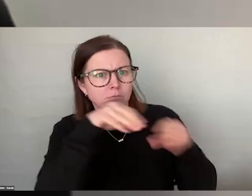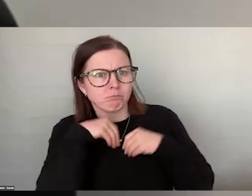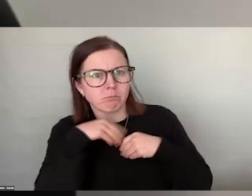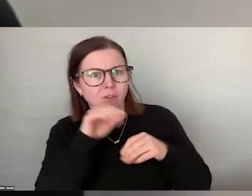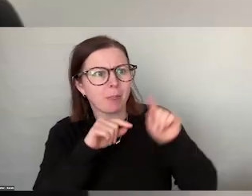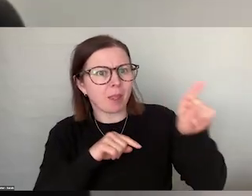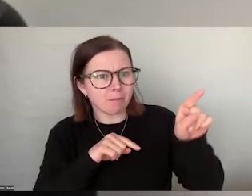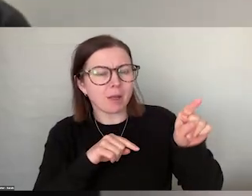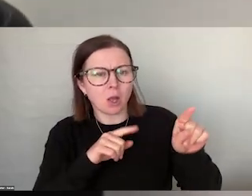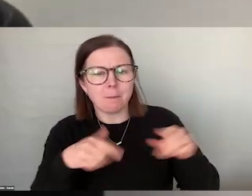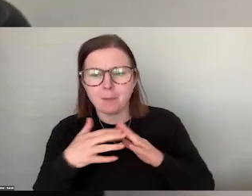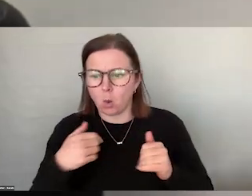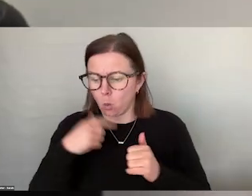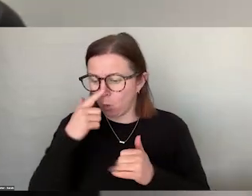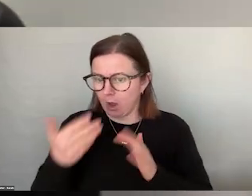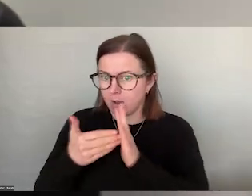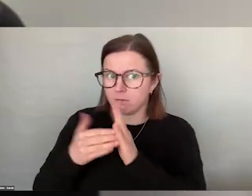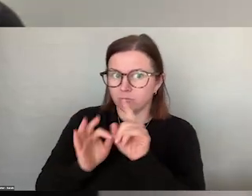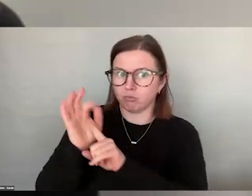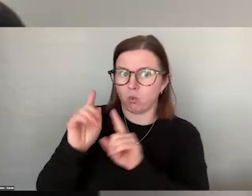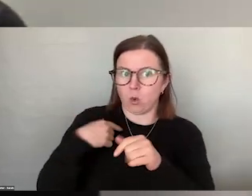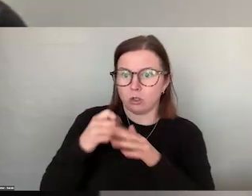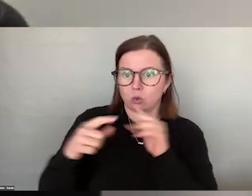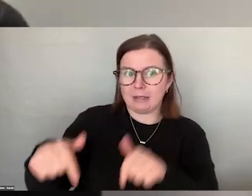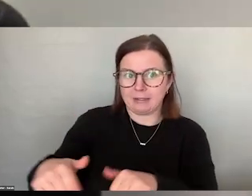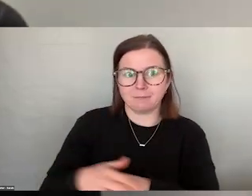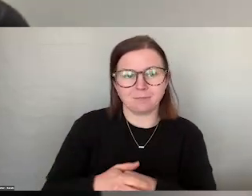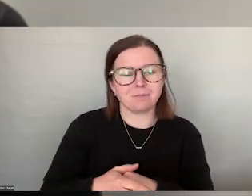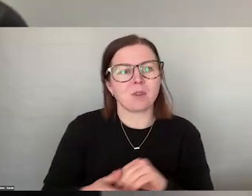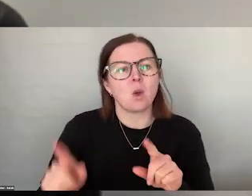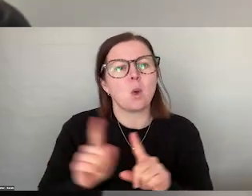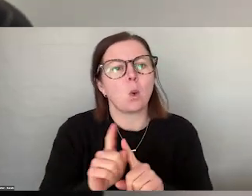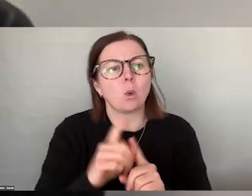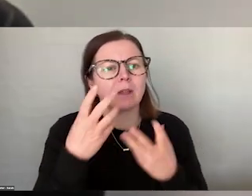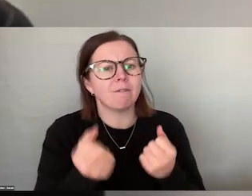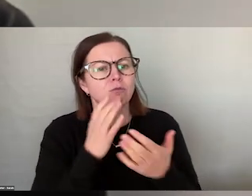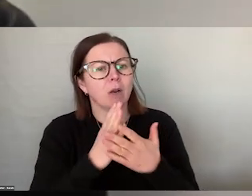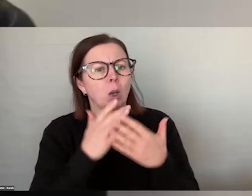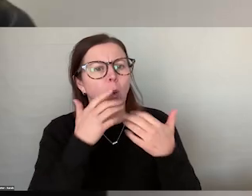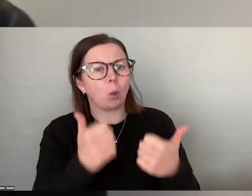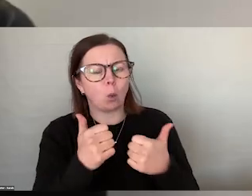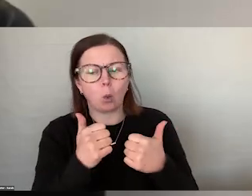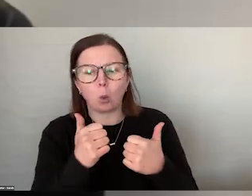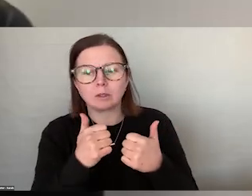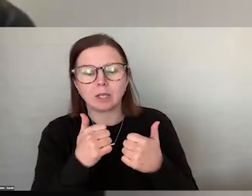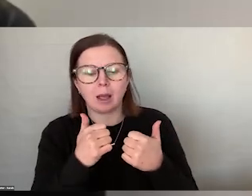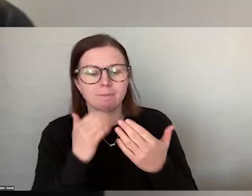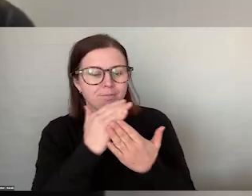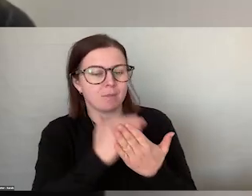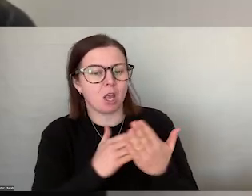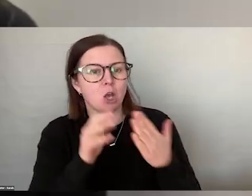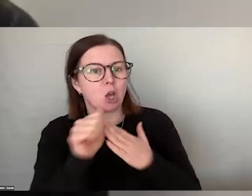and build what we do here. And there is a really great set of primary care guidelines